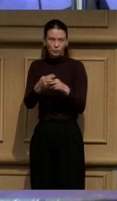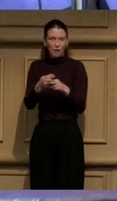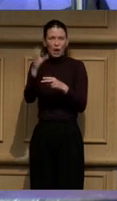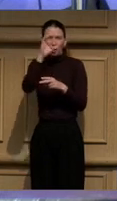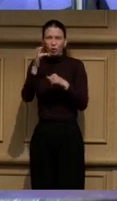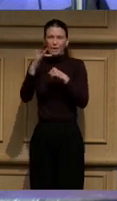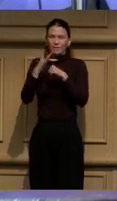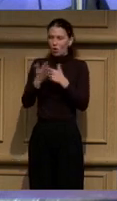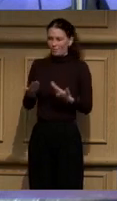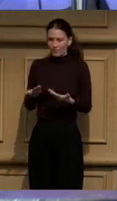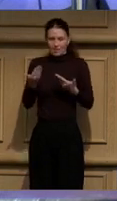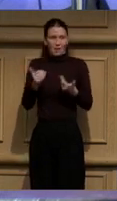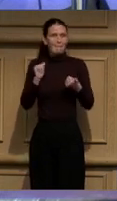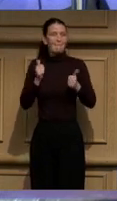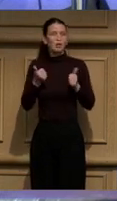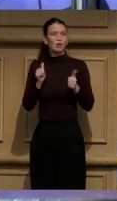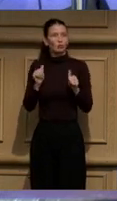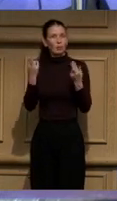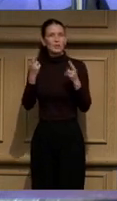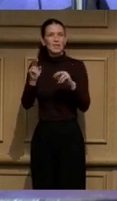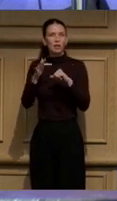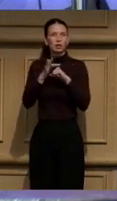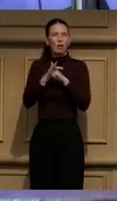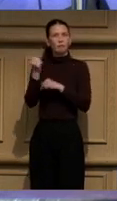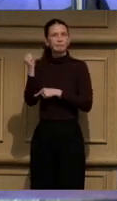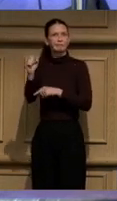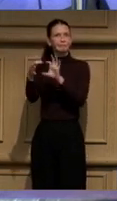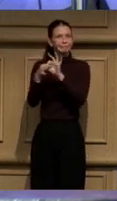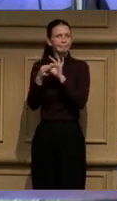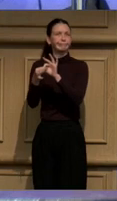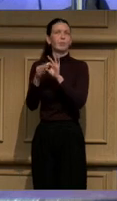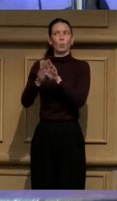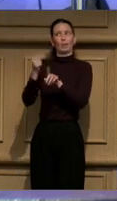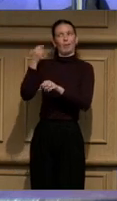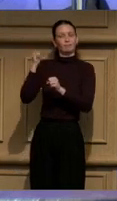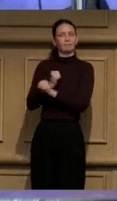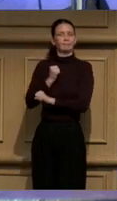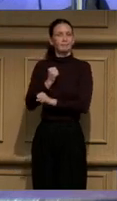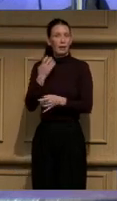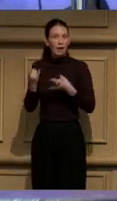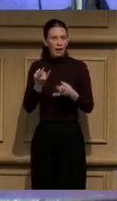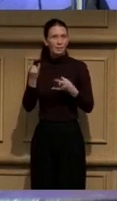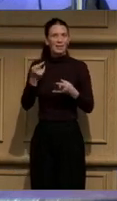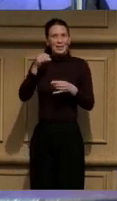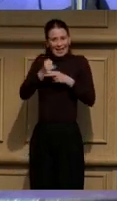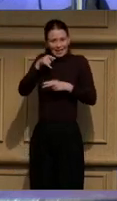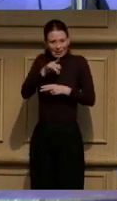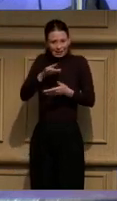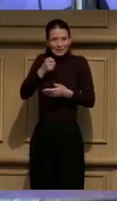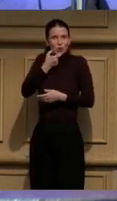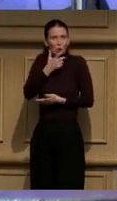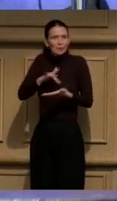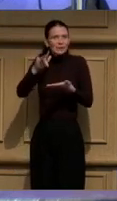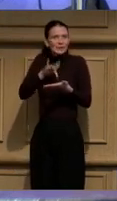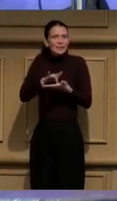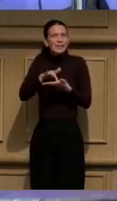of solidarity in the city at a time that it was rapidly changing and where there was a feeling of that solidarity perhaps